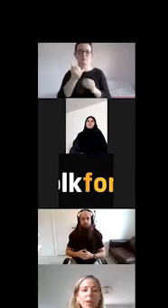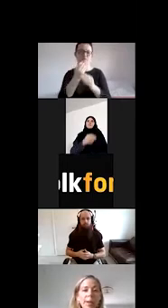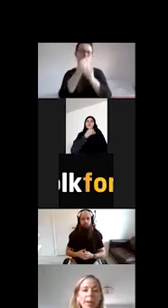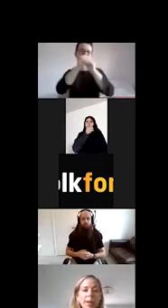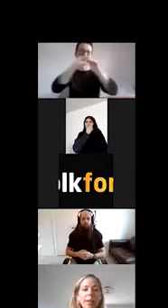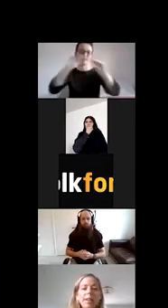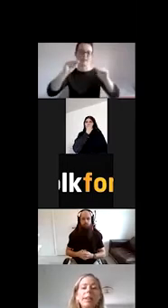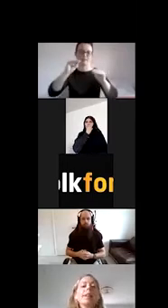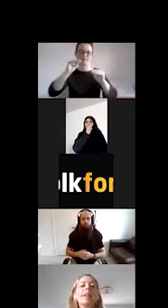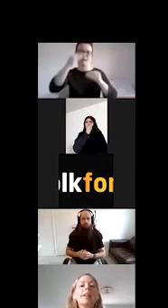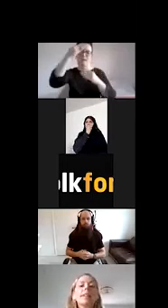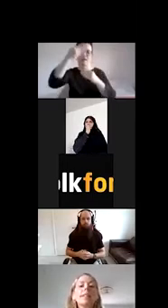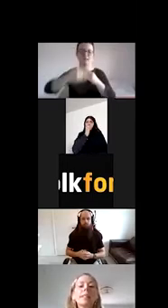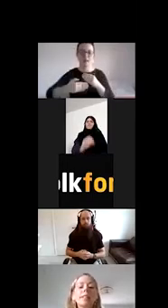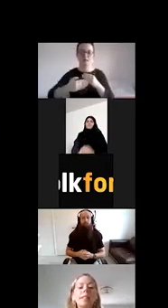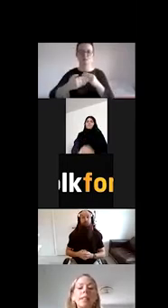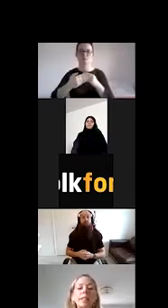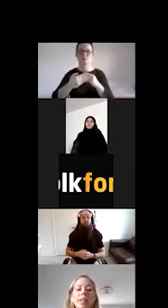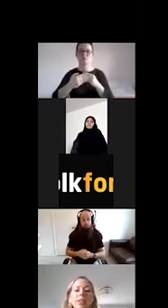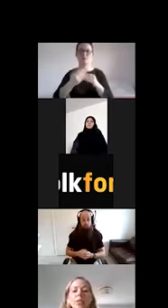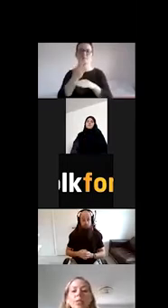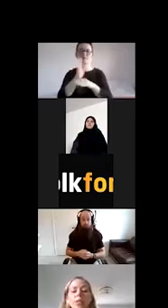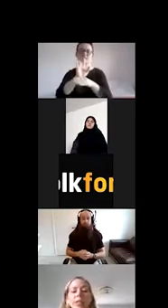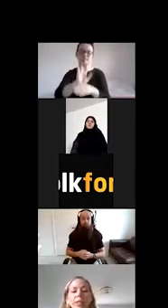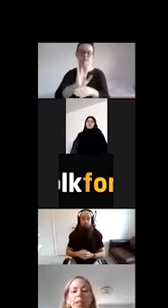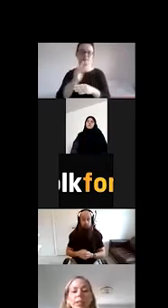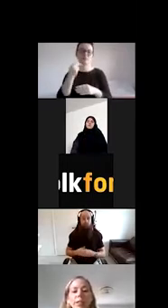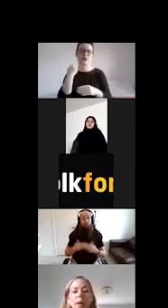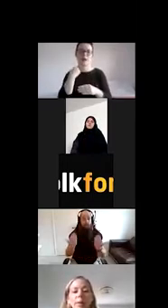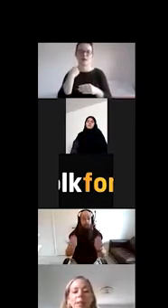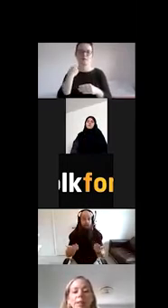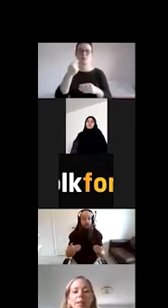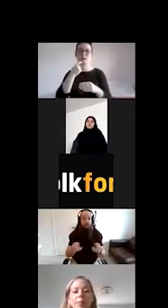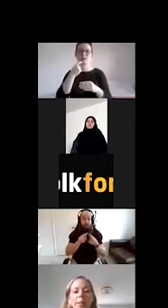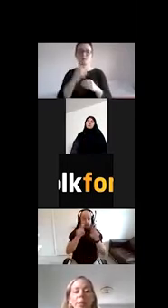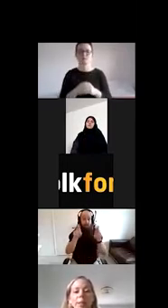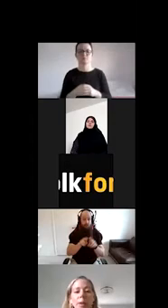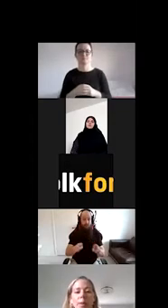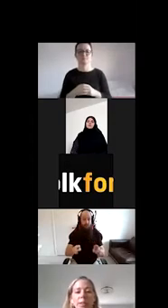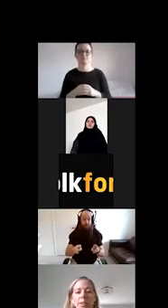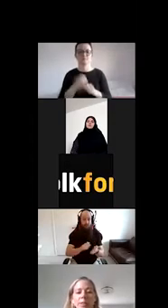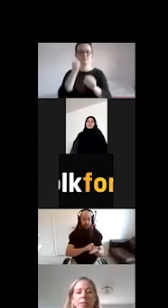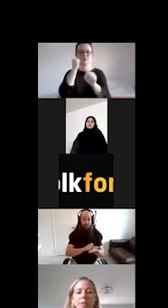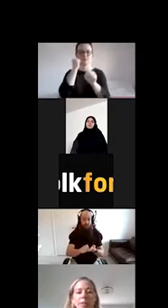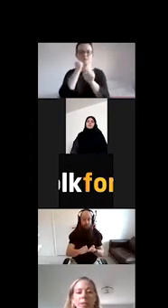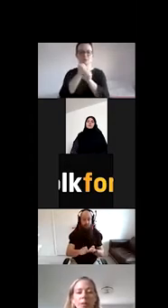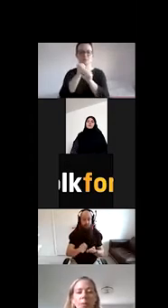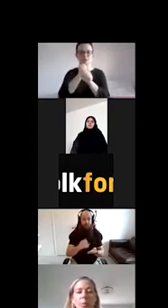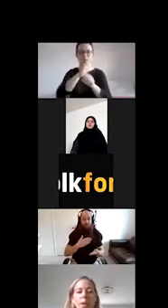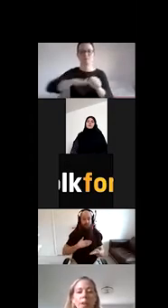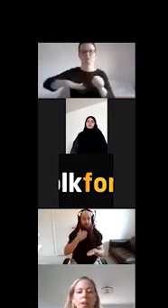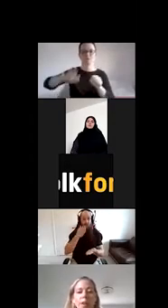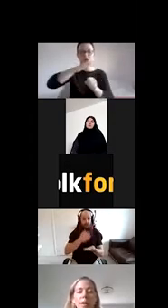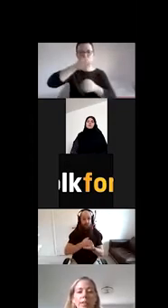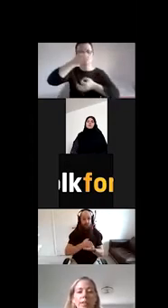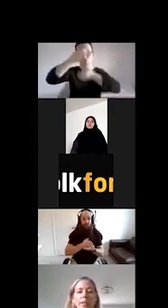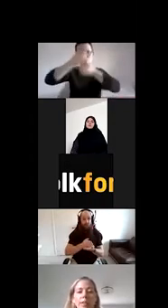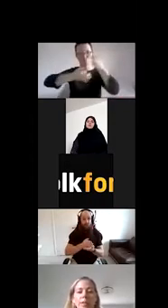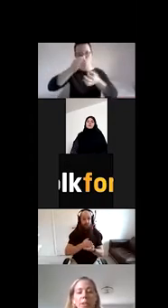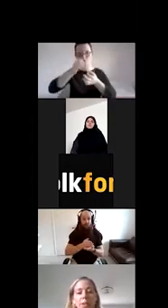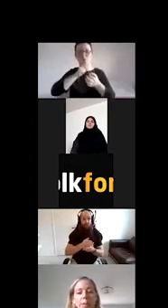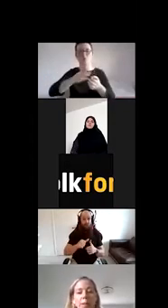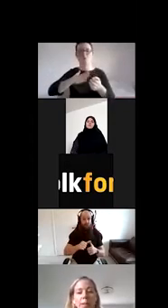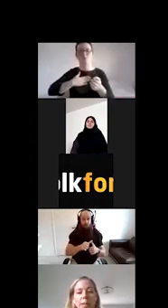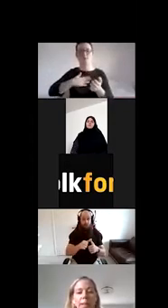So this is an international study that MIRIGHT has been implemented with funding from